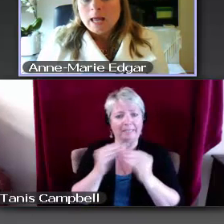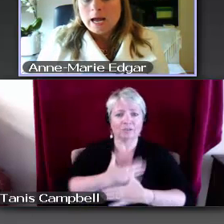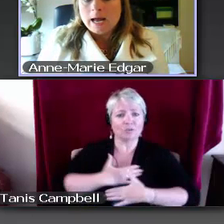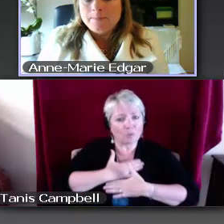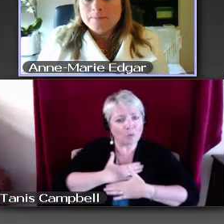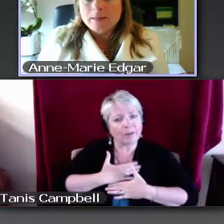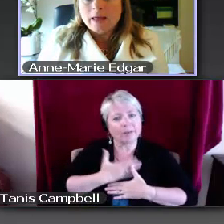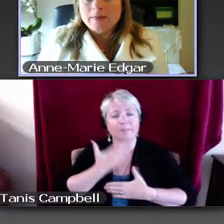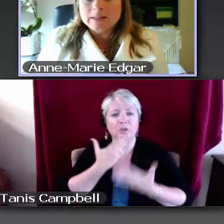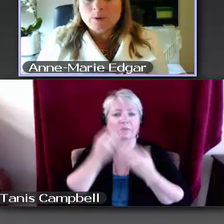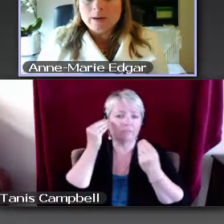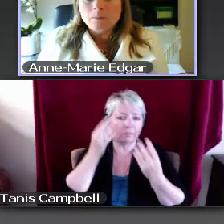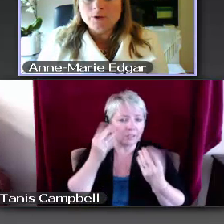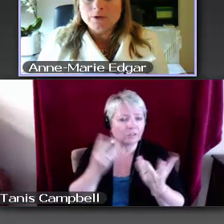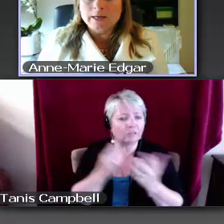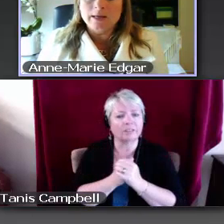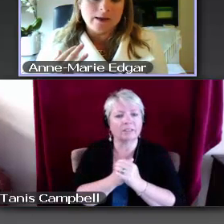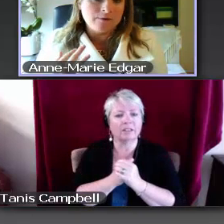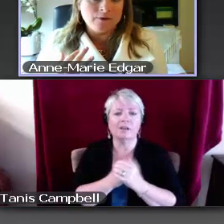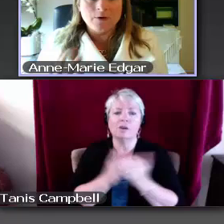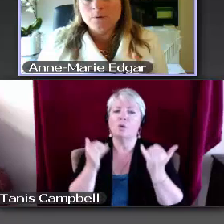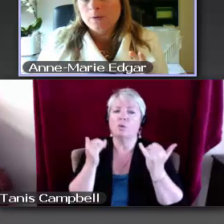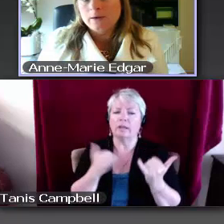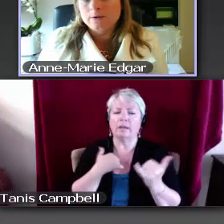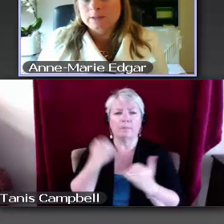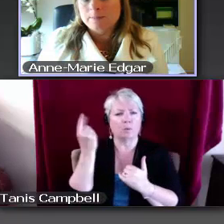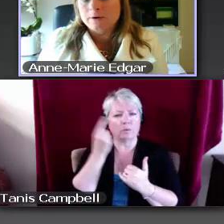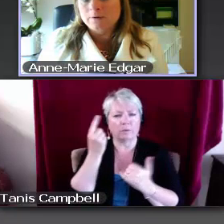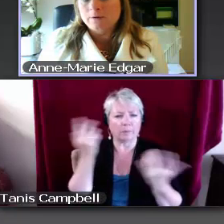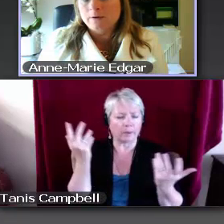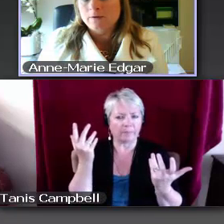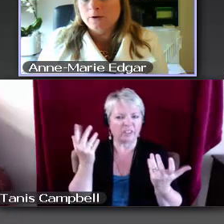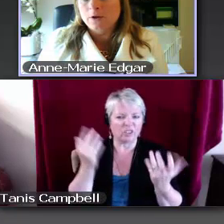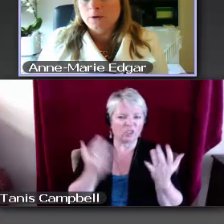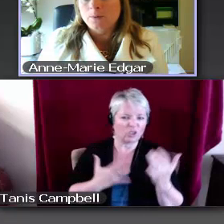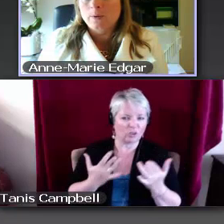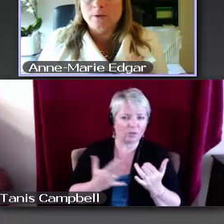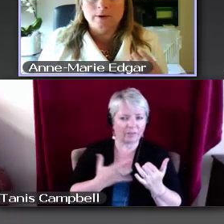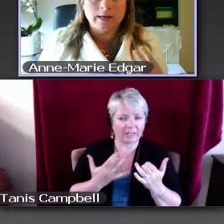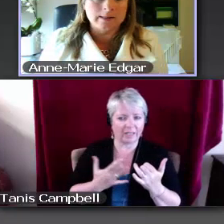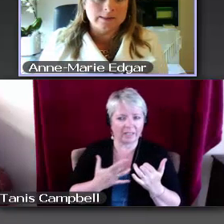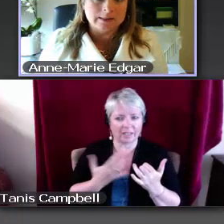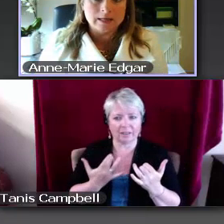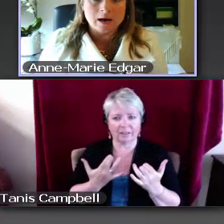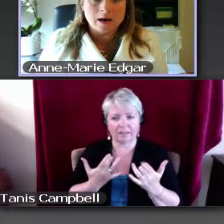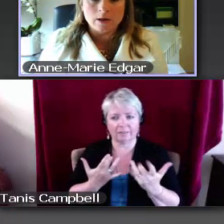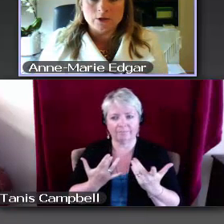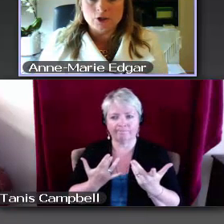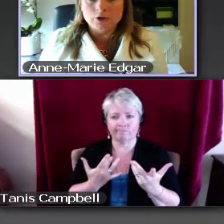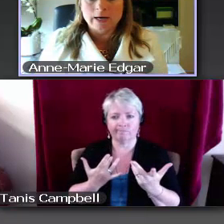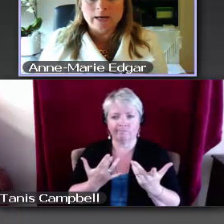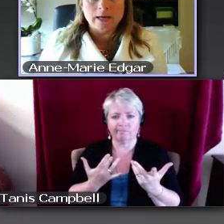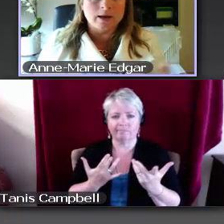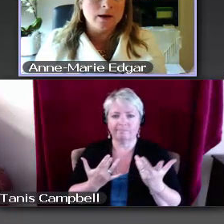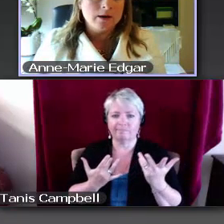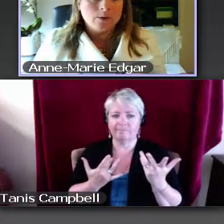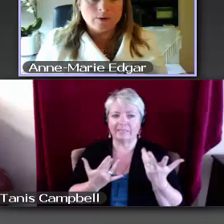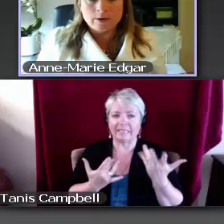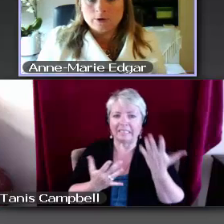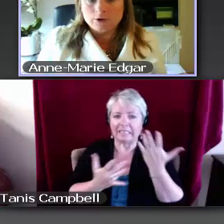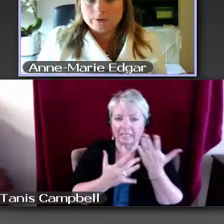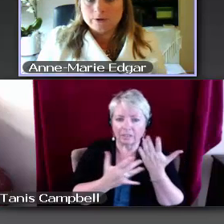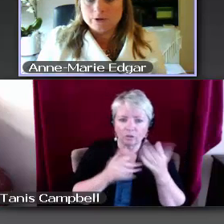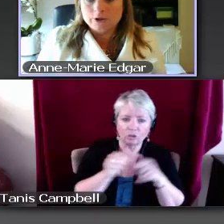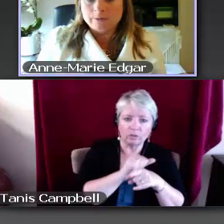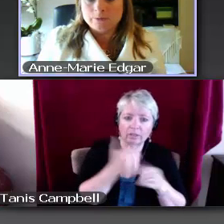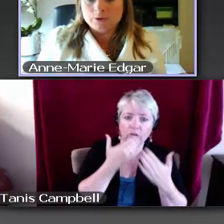enjoyable. At this point, I'm wondering if you think there's a better fit for you, whether it's the technology training or